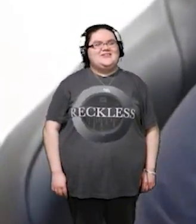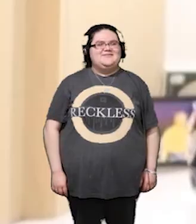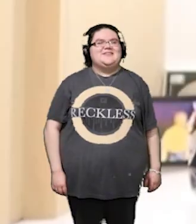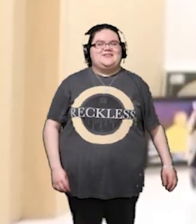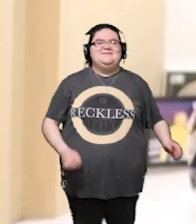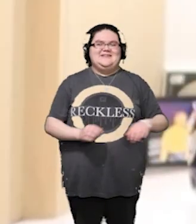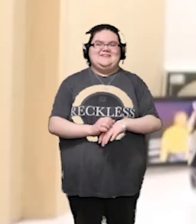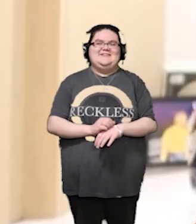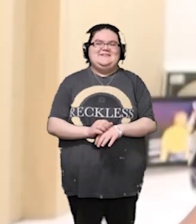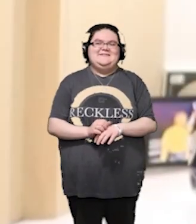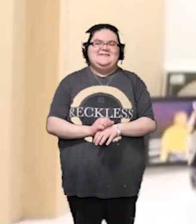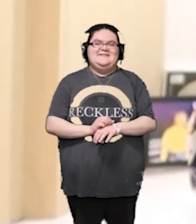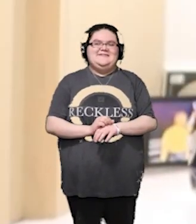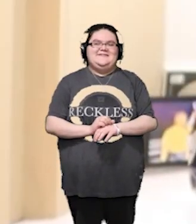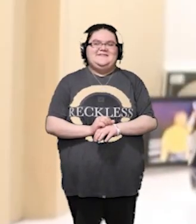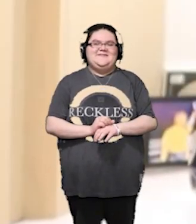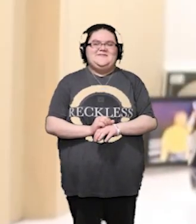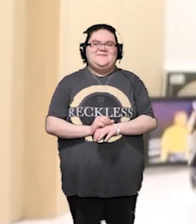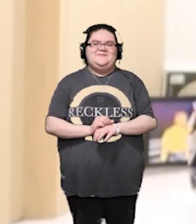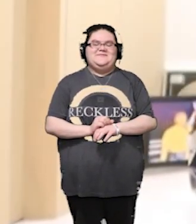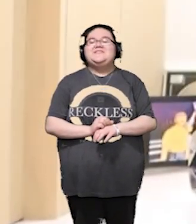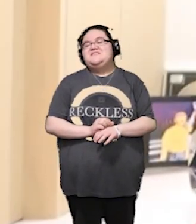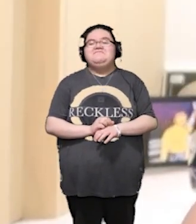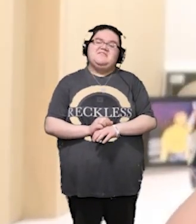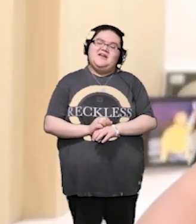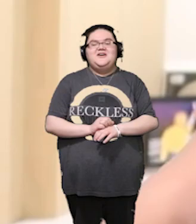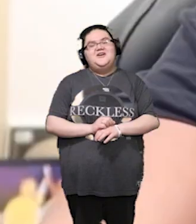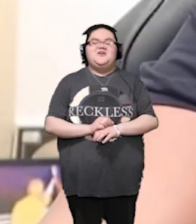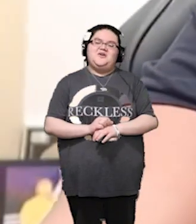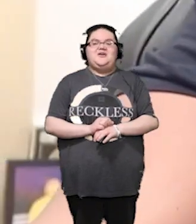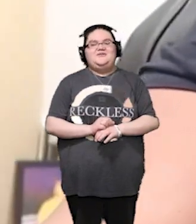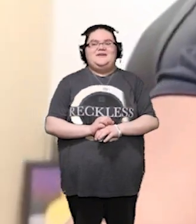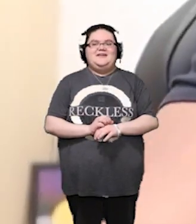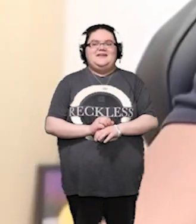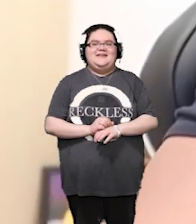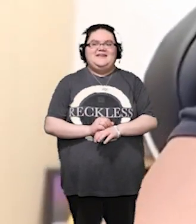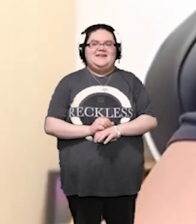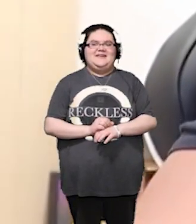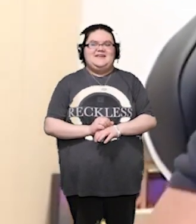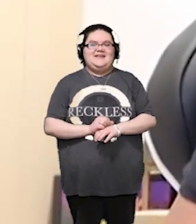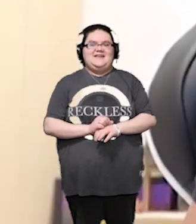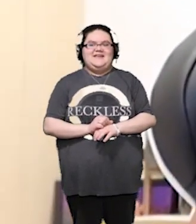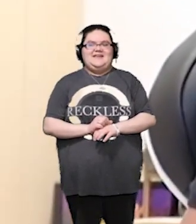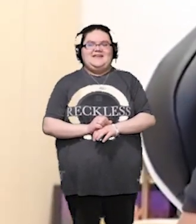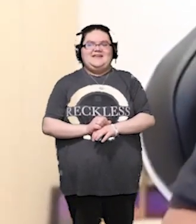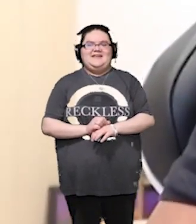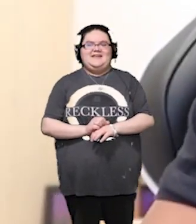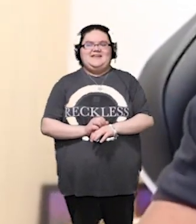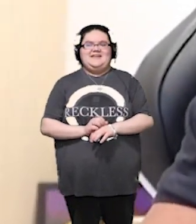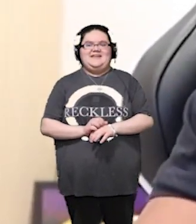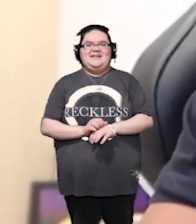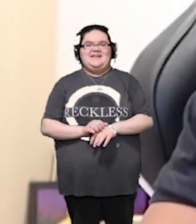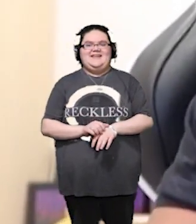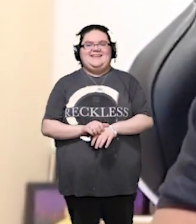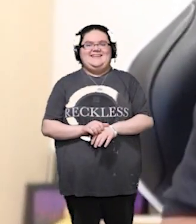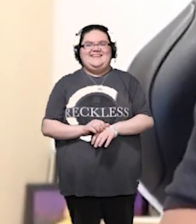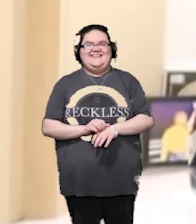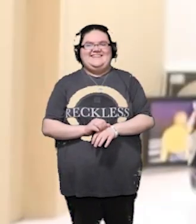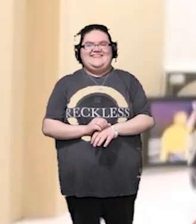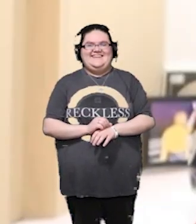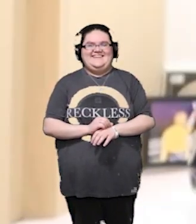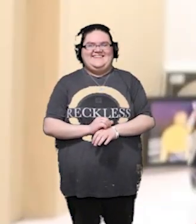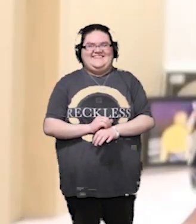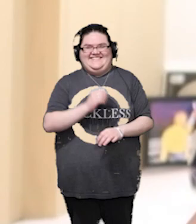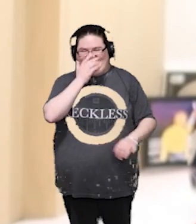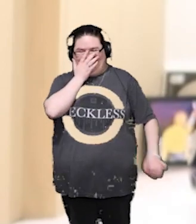You've done something similar. I imagine similar. That now, it'd just be creepy. Literally, I'll start doing it and someone would just come out of nowhere like, bro, you're 27, man.